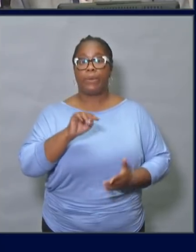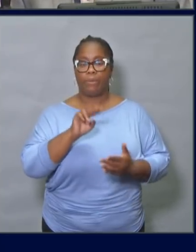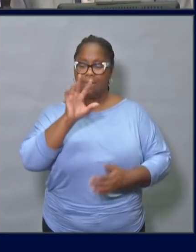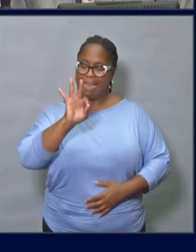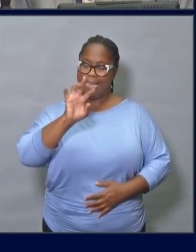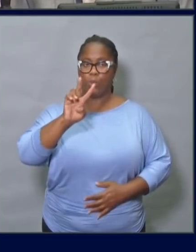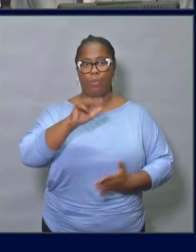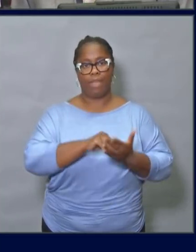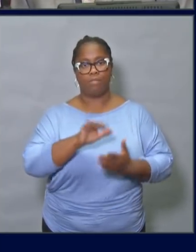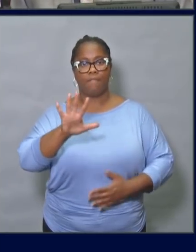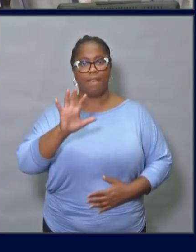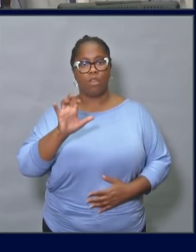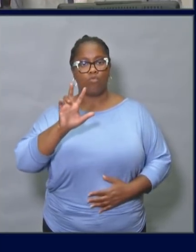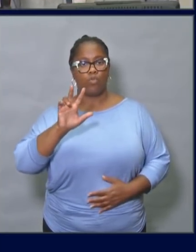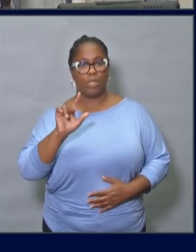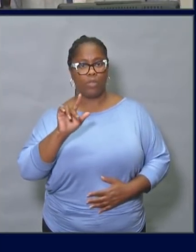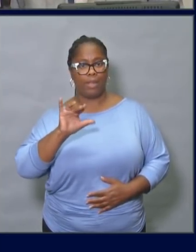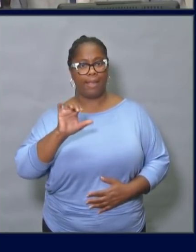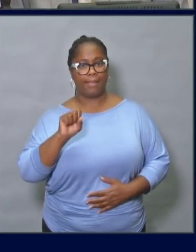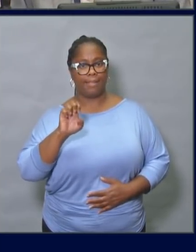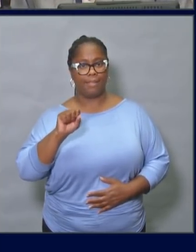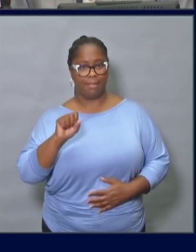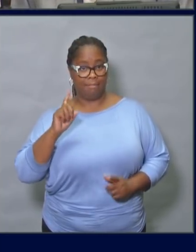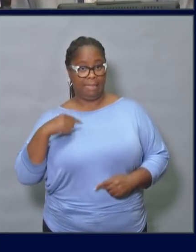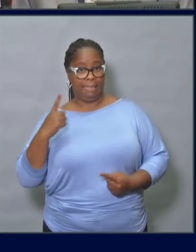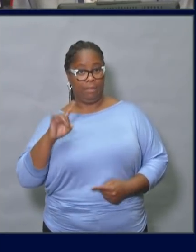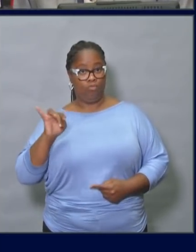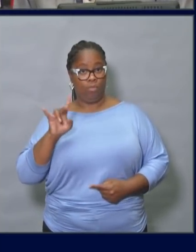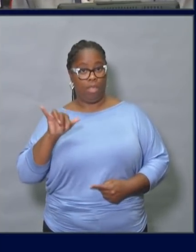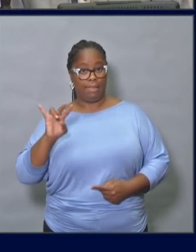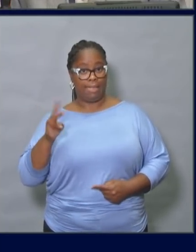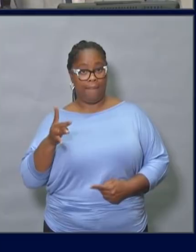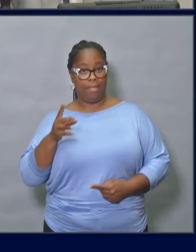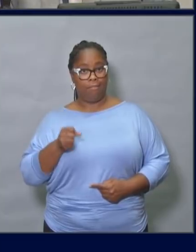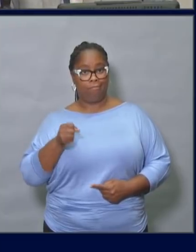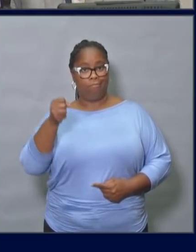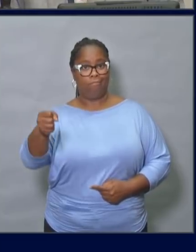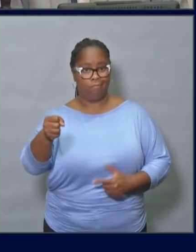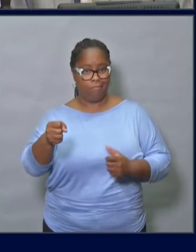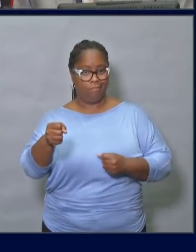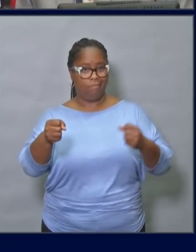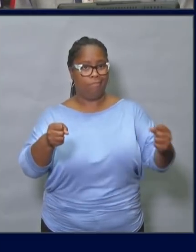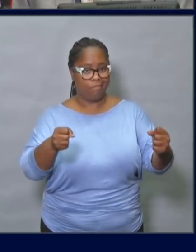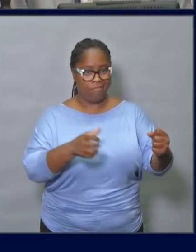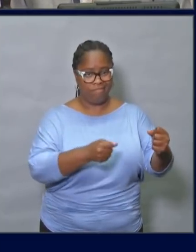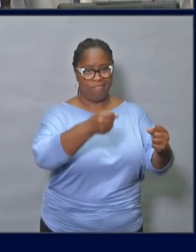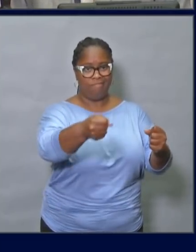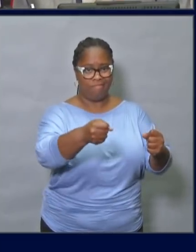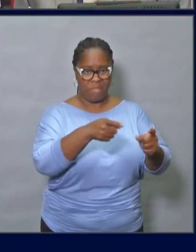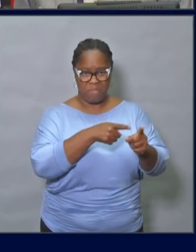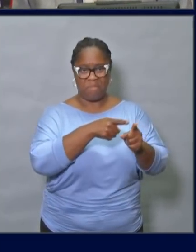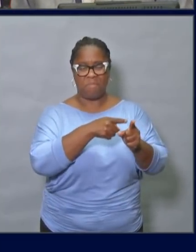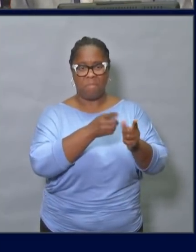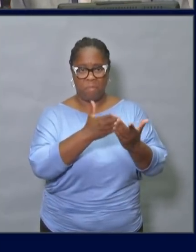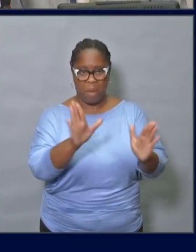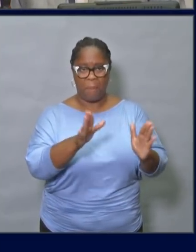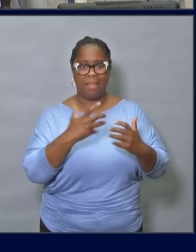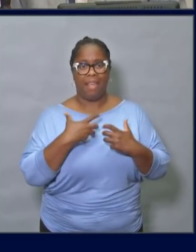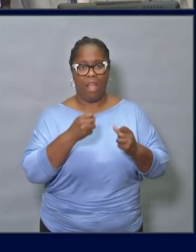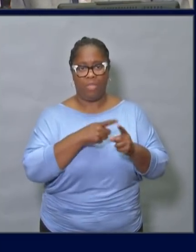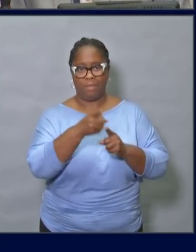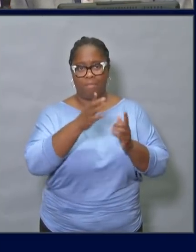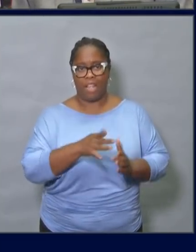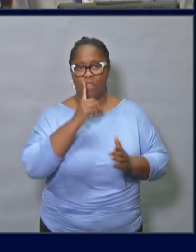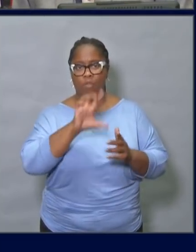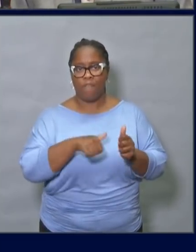92,523 cases that as of July 7th were assigned to a public health specialist for follow-up to conduct what we call